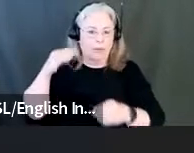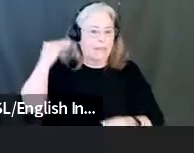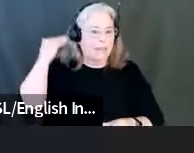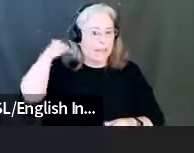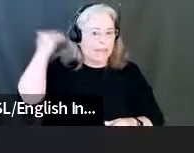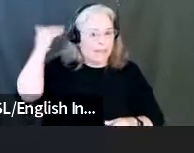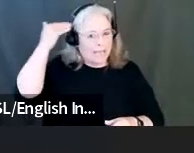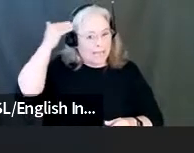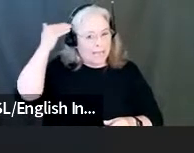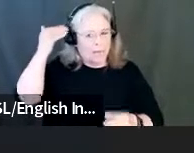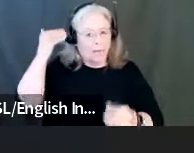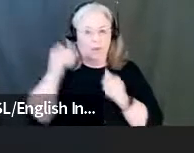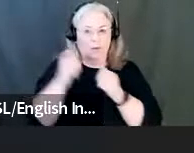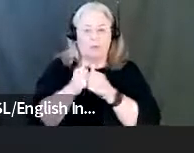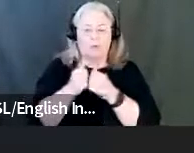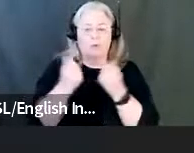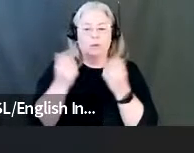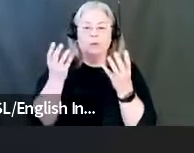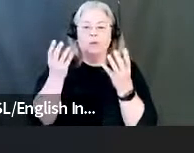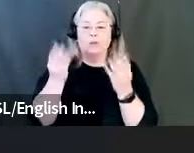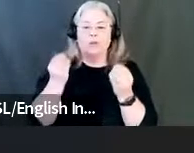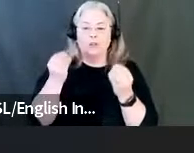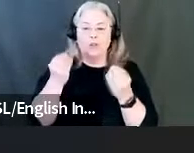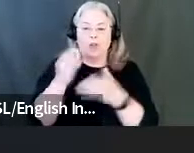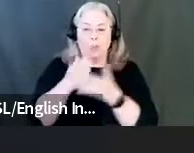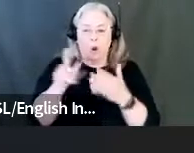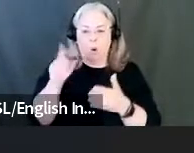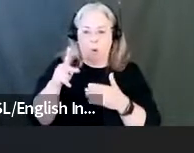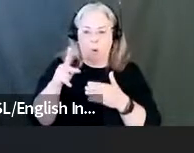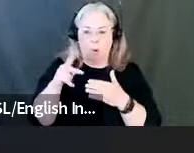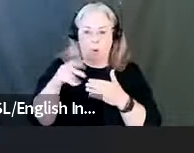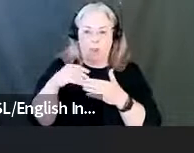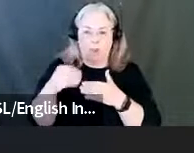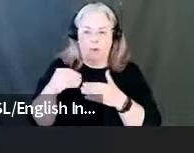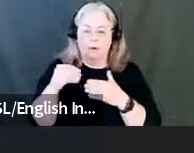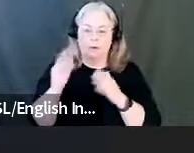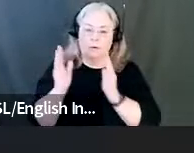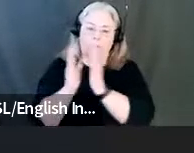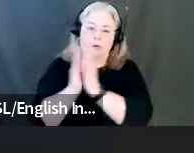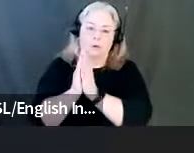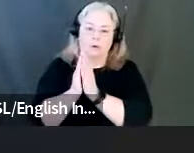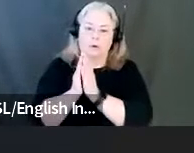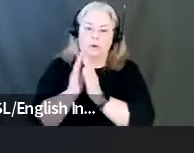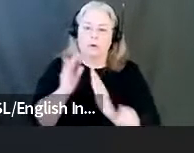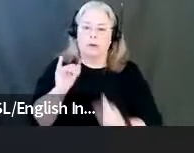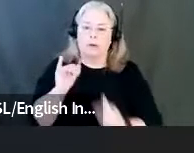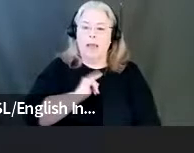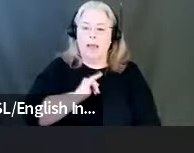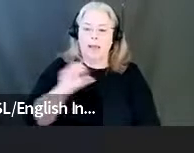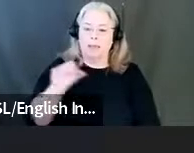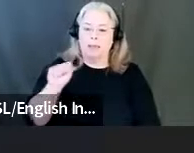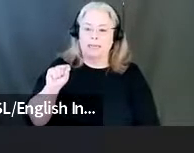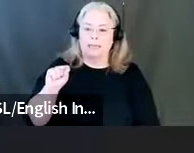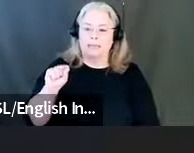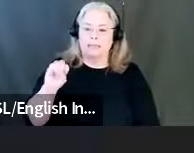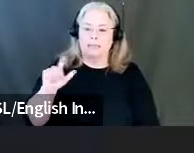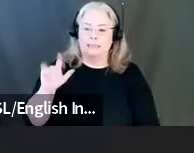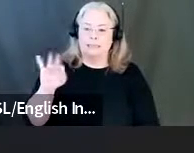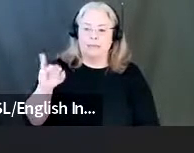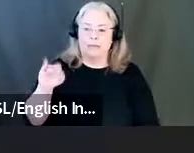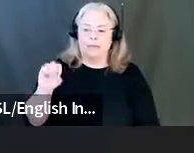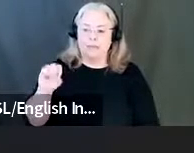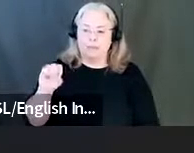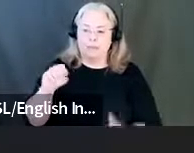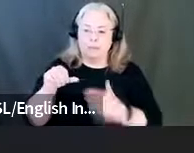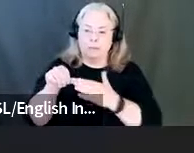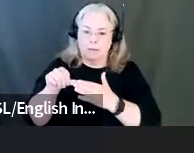with the soft part of the loop facing out, and then mounting one of these iSelfie buttons, and I put a little rubber bumper in the